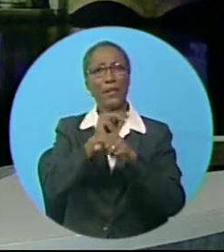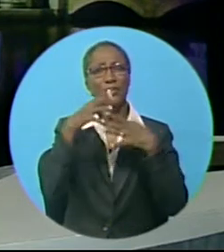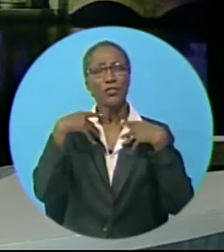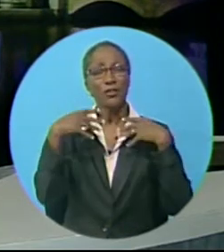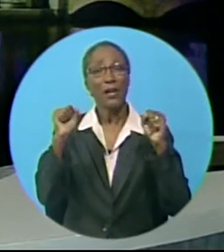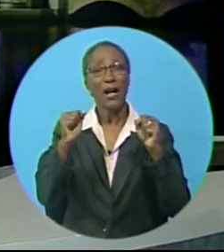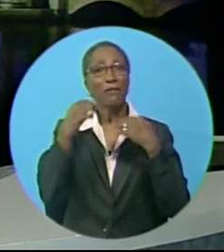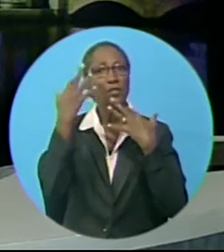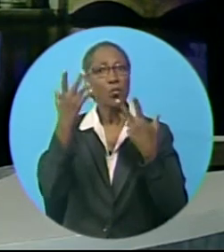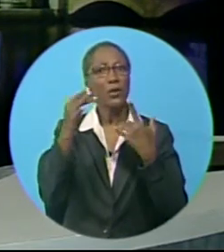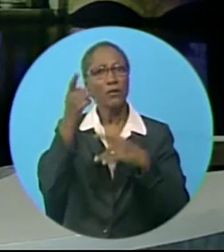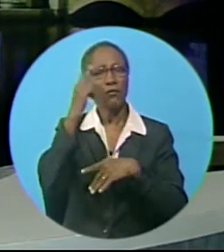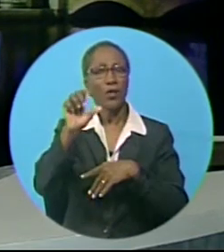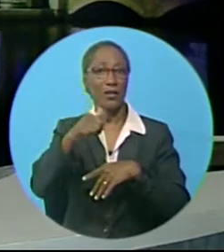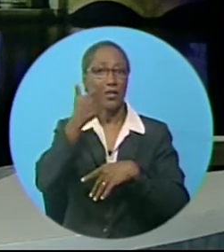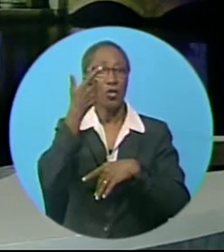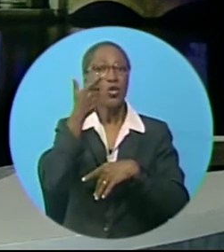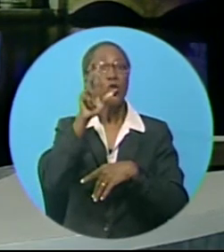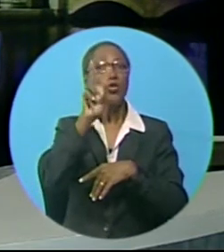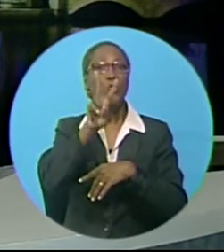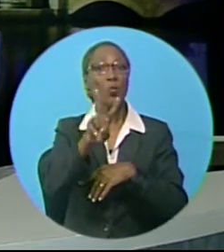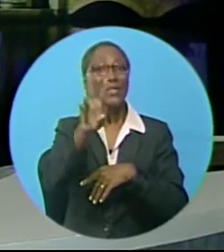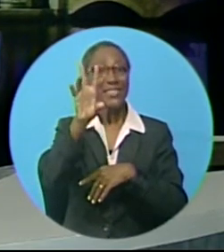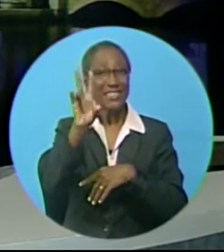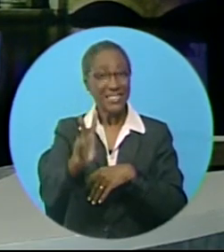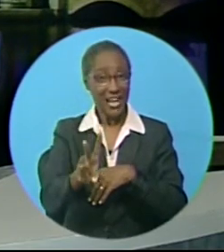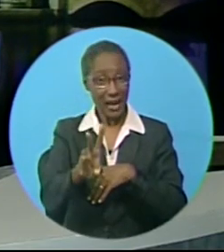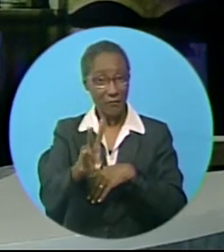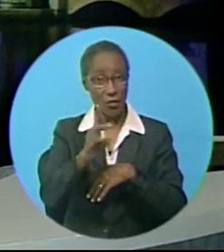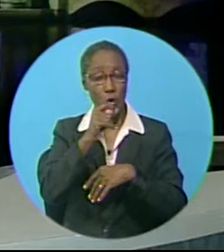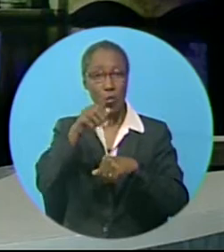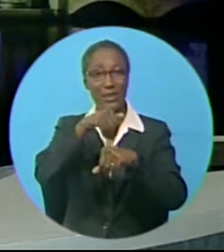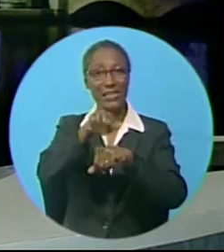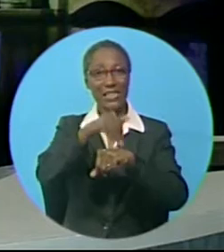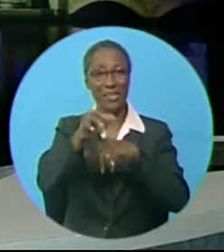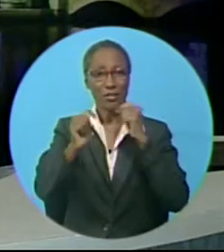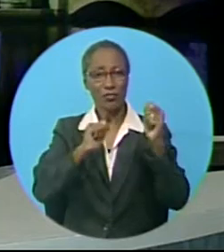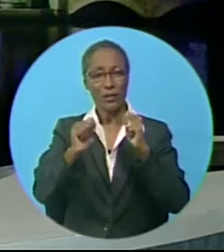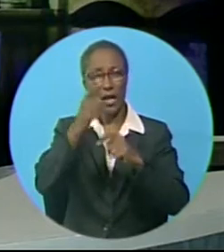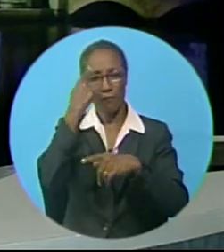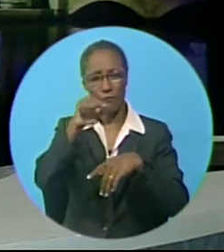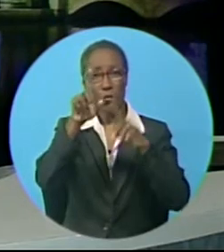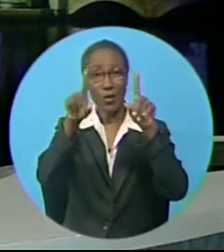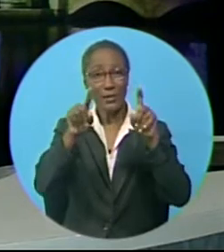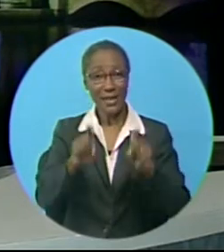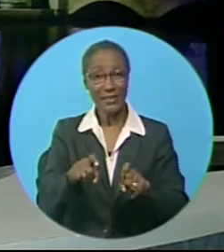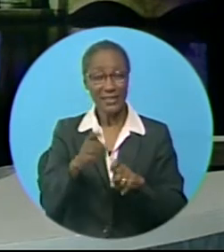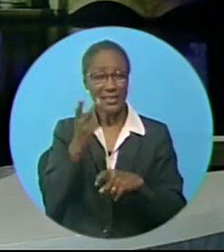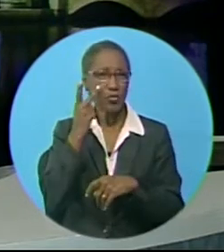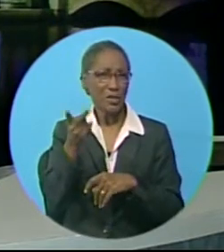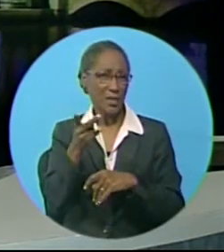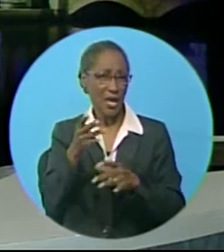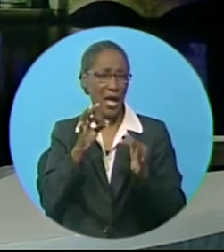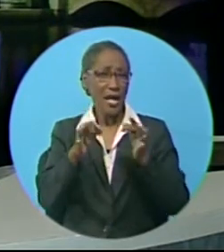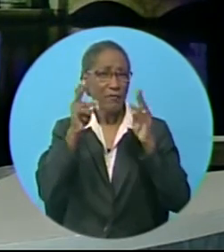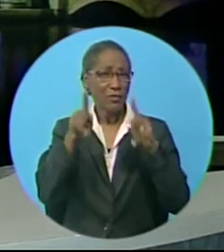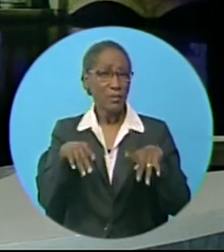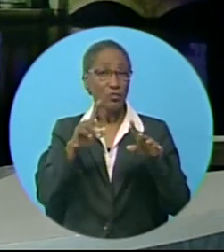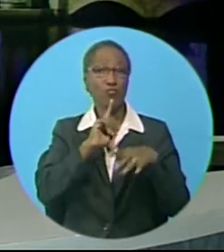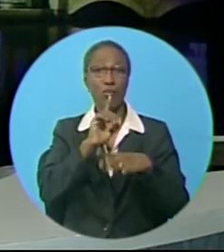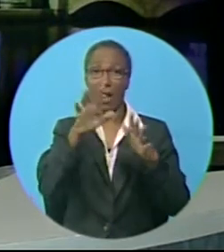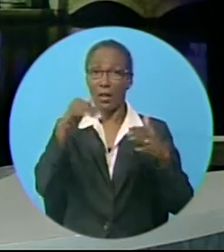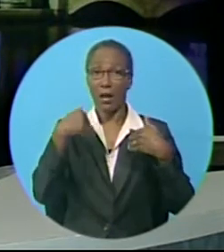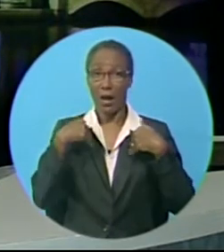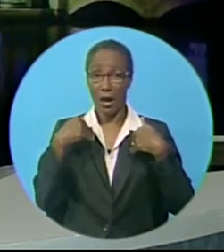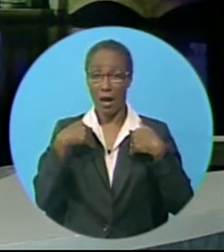further 27 samples that were sent to CARFA in Trinidad for confirmatory testing. This as it continues to monitor the disease. The Ministry